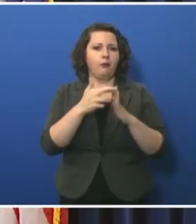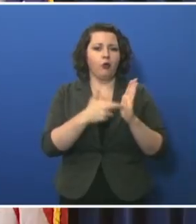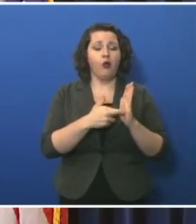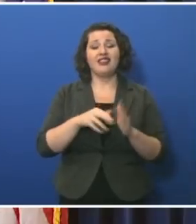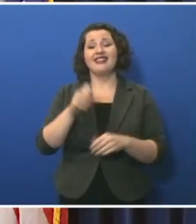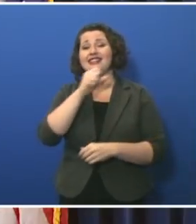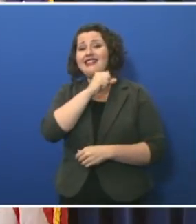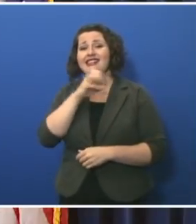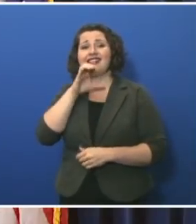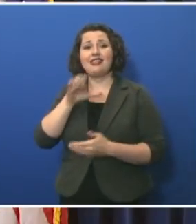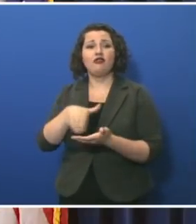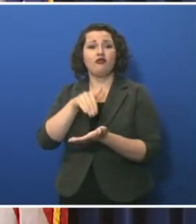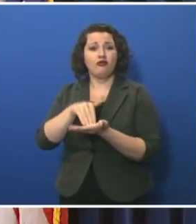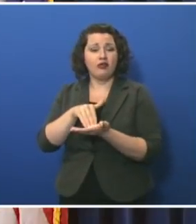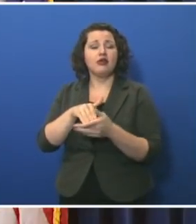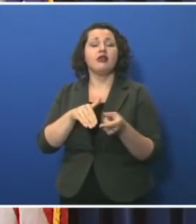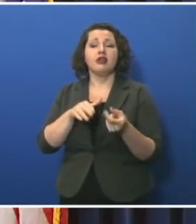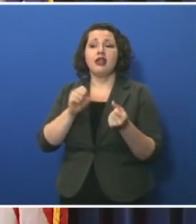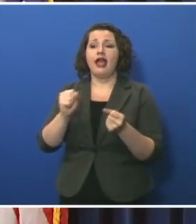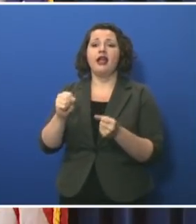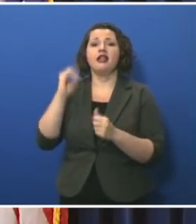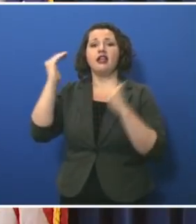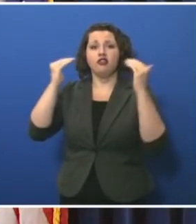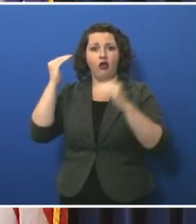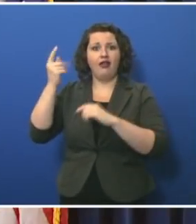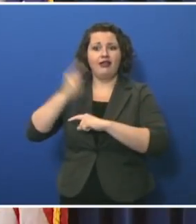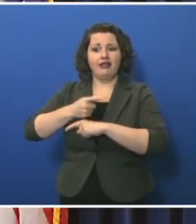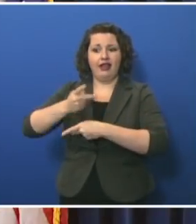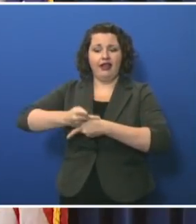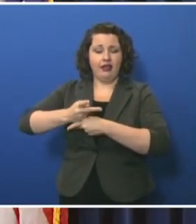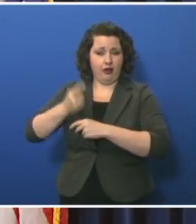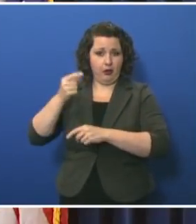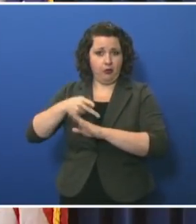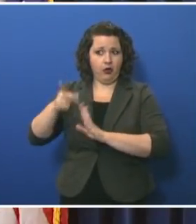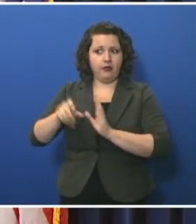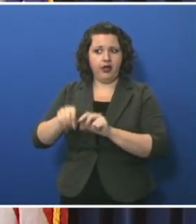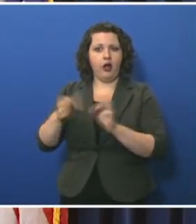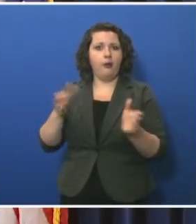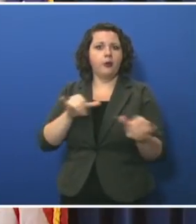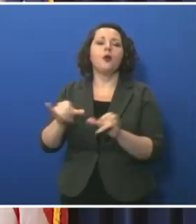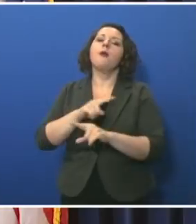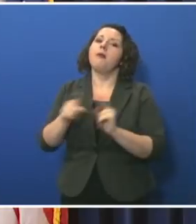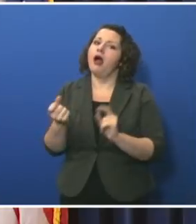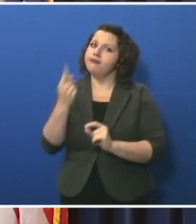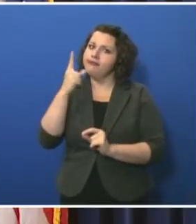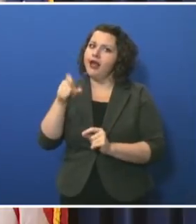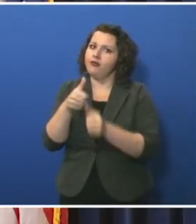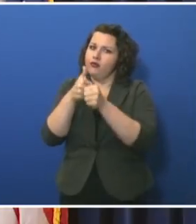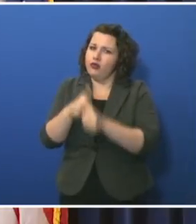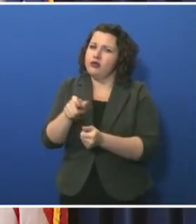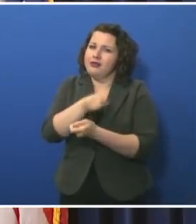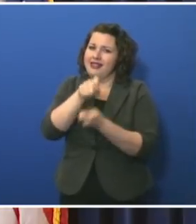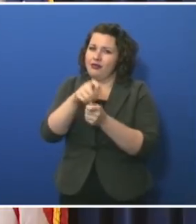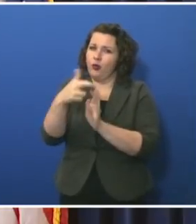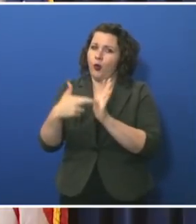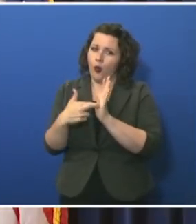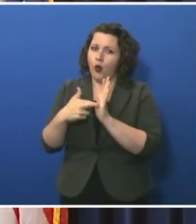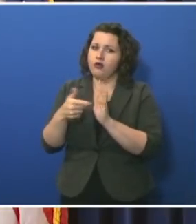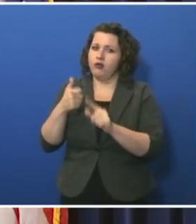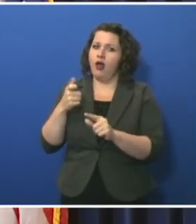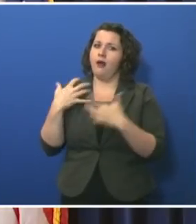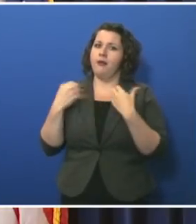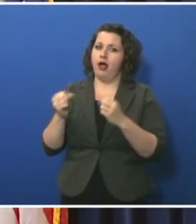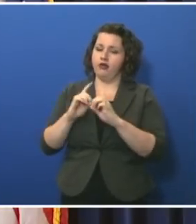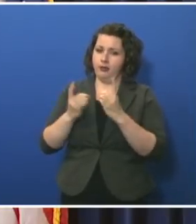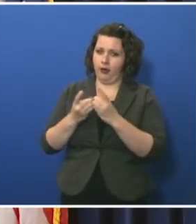adult daycare programs may also open if they comply with specific guidance being issued by the Department